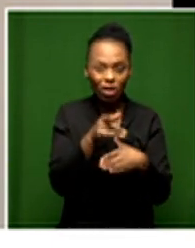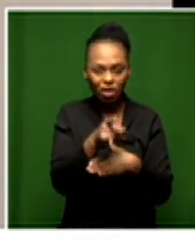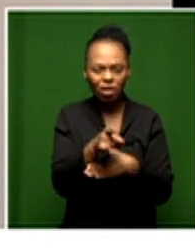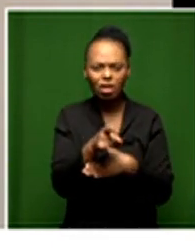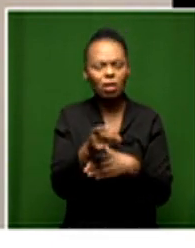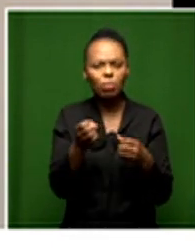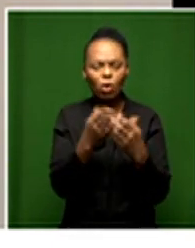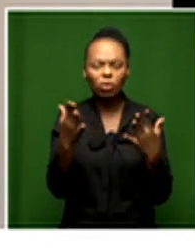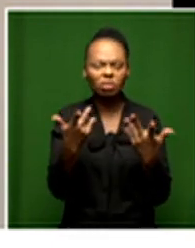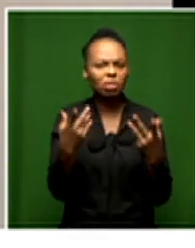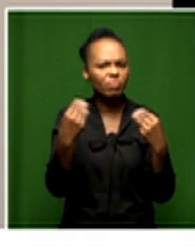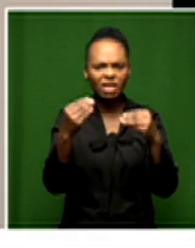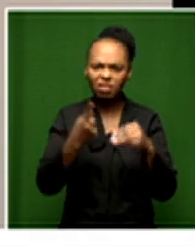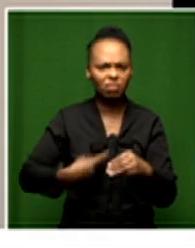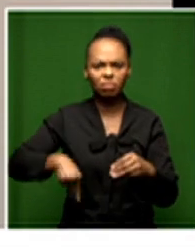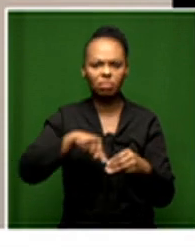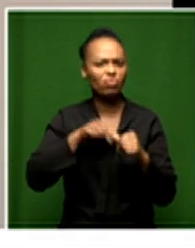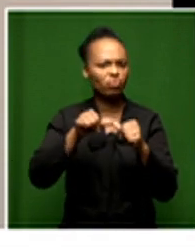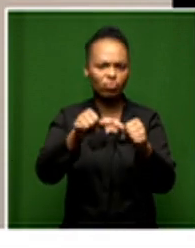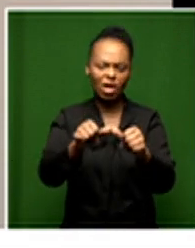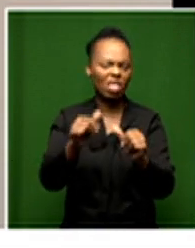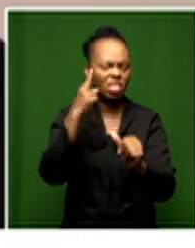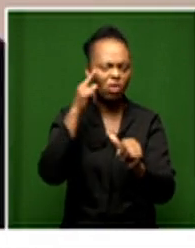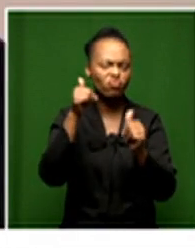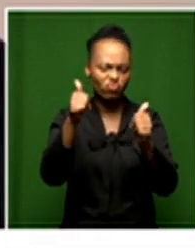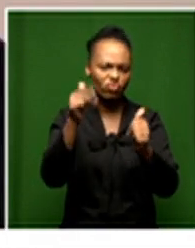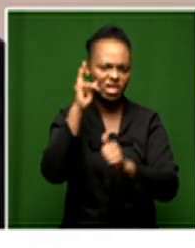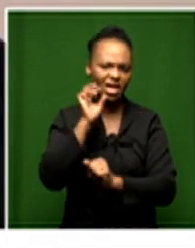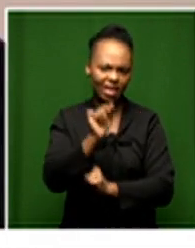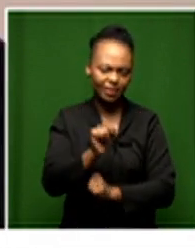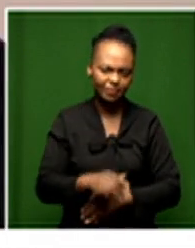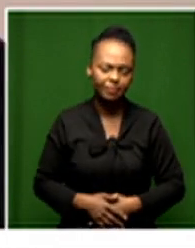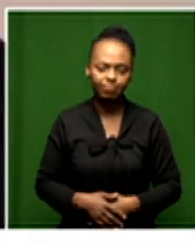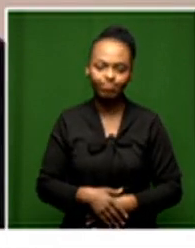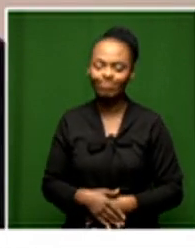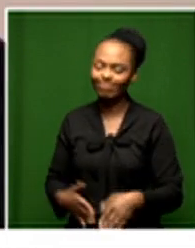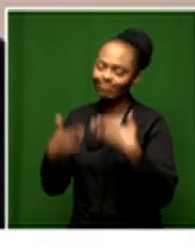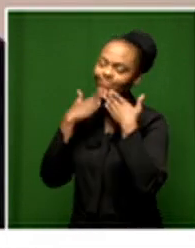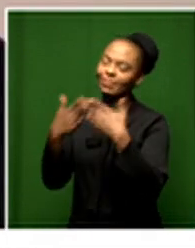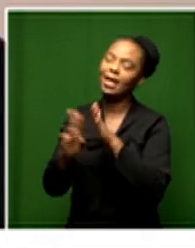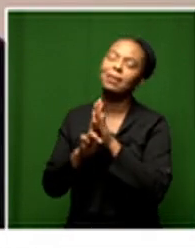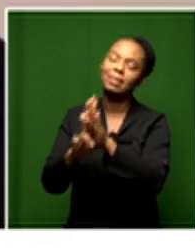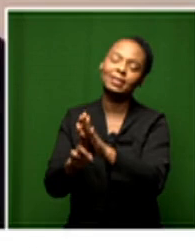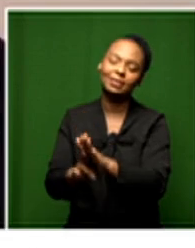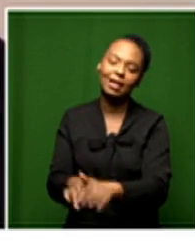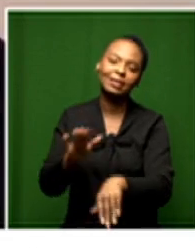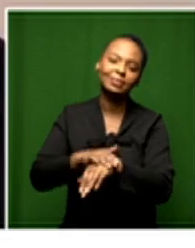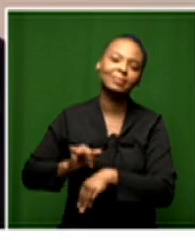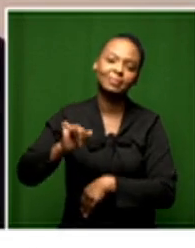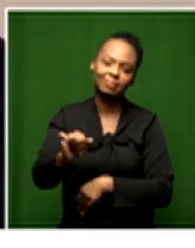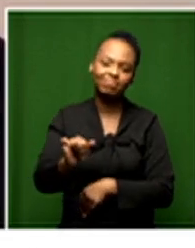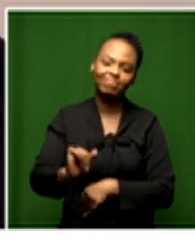have kept us very busy. So this is good to hear. Well, Ambassador, thanks so much for your time and speaking to us this